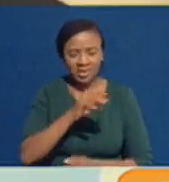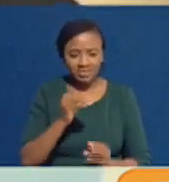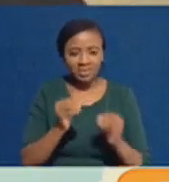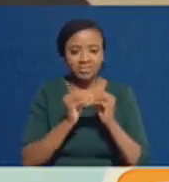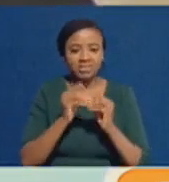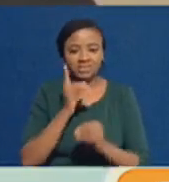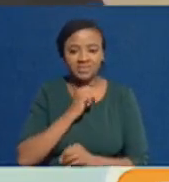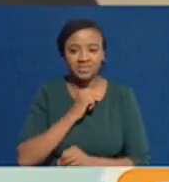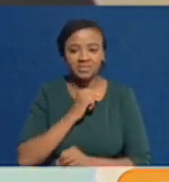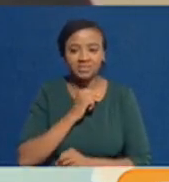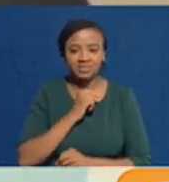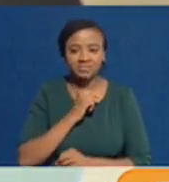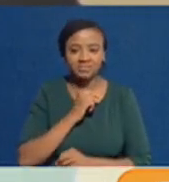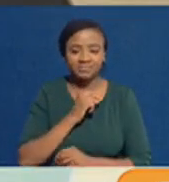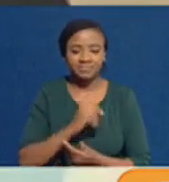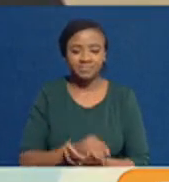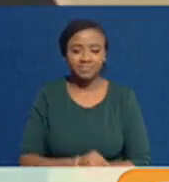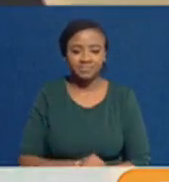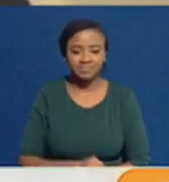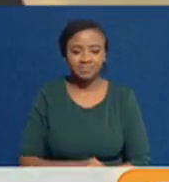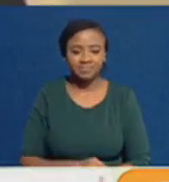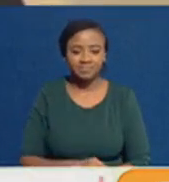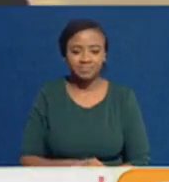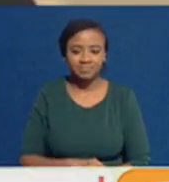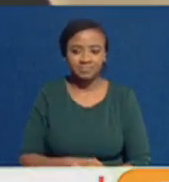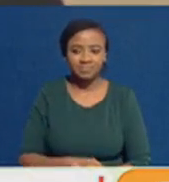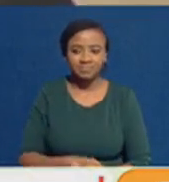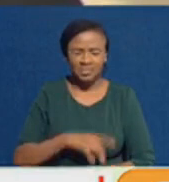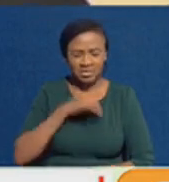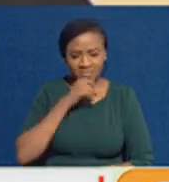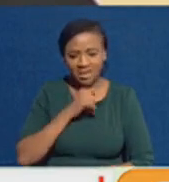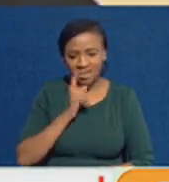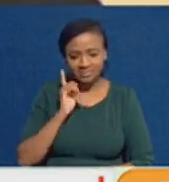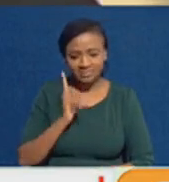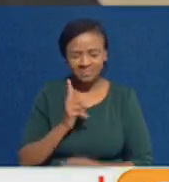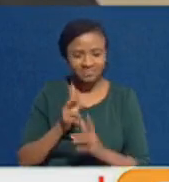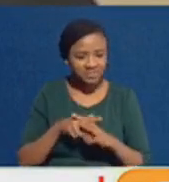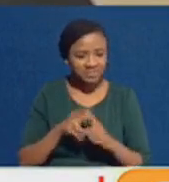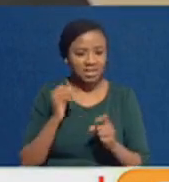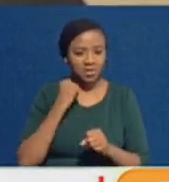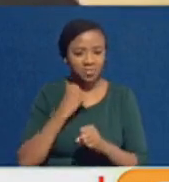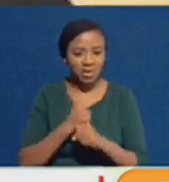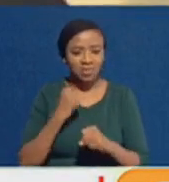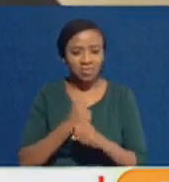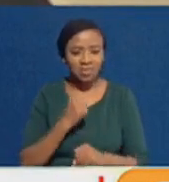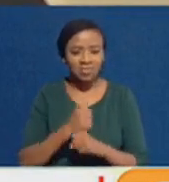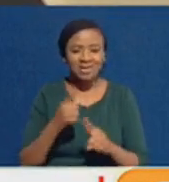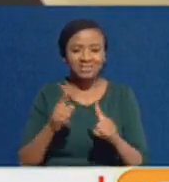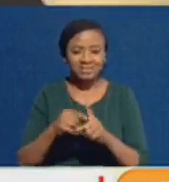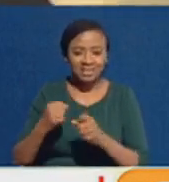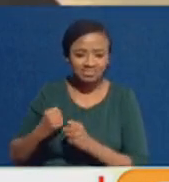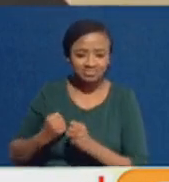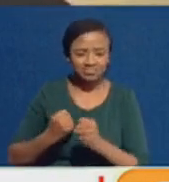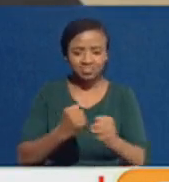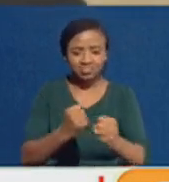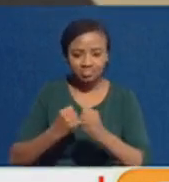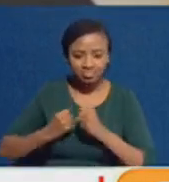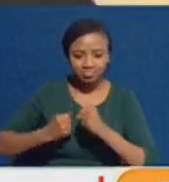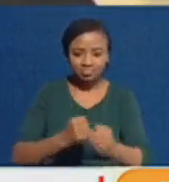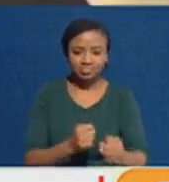the affordable housing scheme. Ochieng began working as a carpenter in that housing project when it